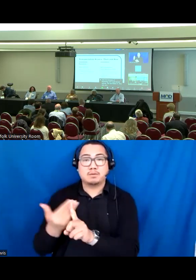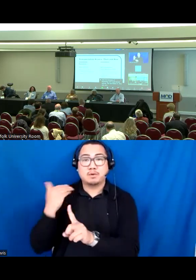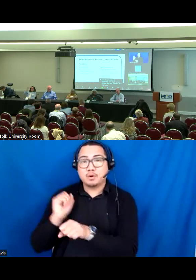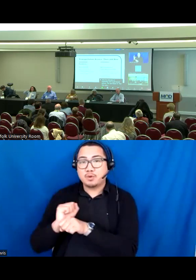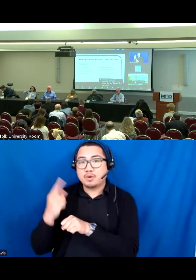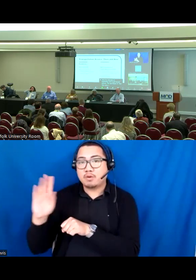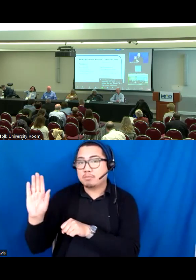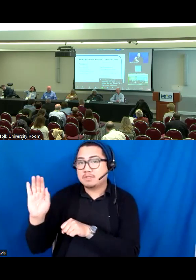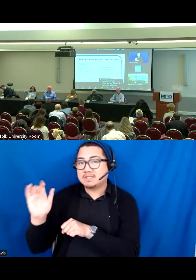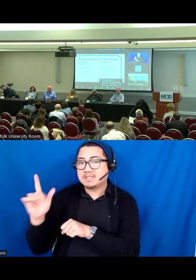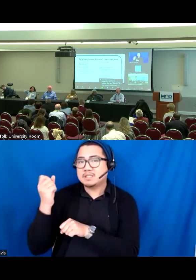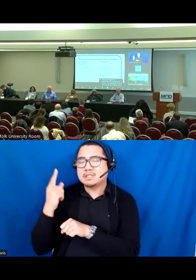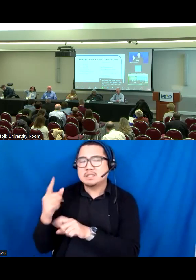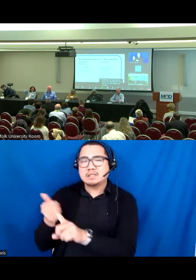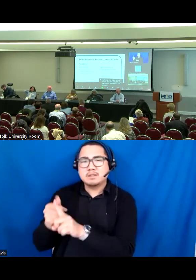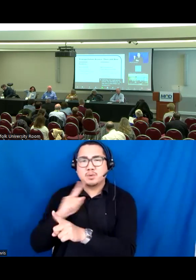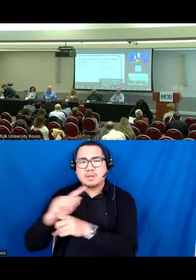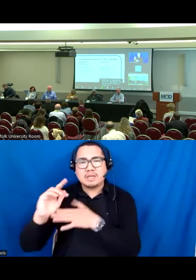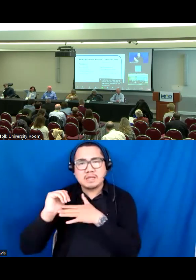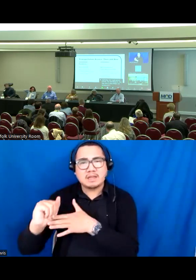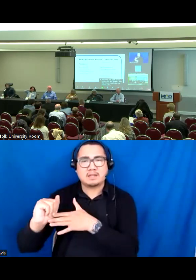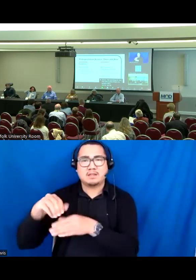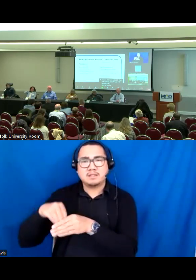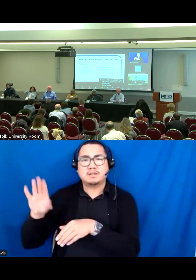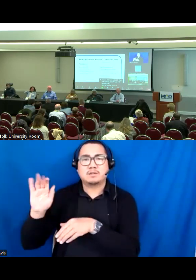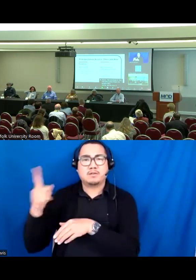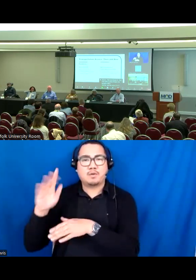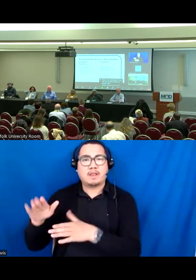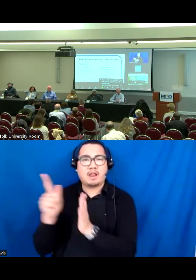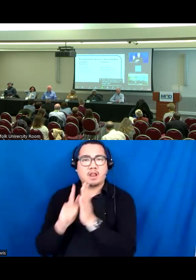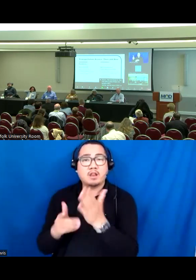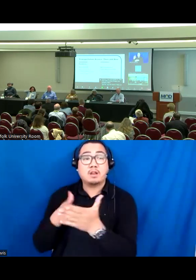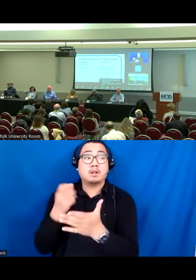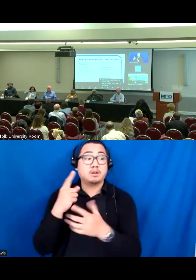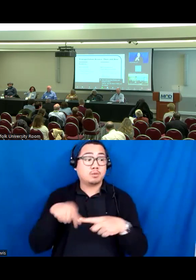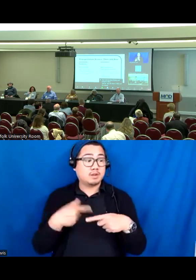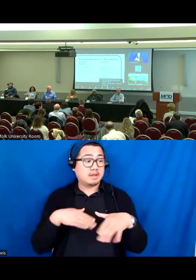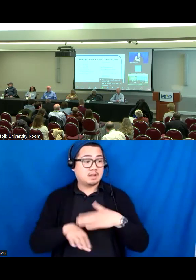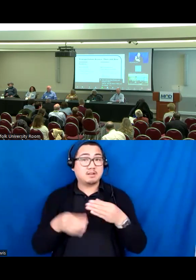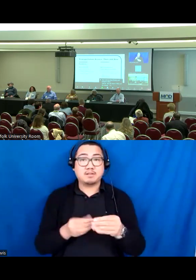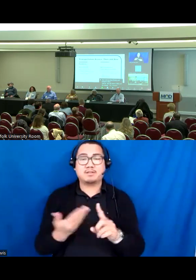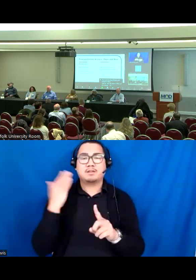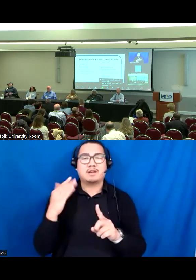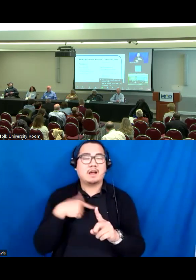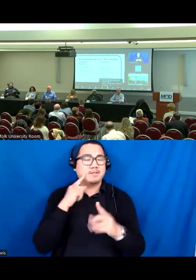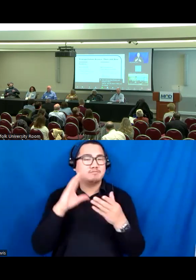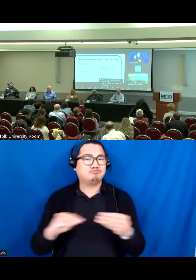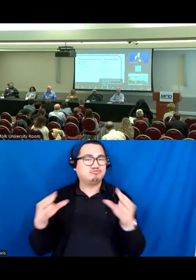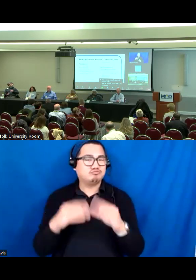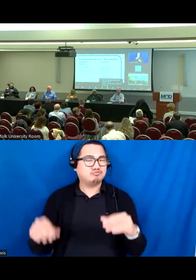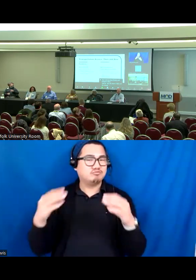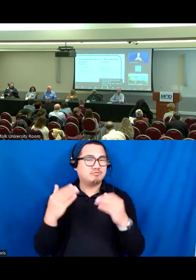the driver for BCIL on this lawsuit. I'll come into the office, and I've told this story a lot. Some of you have heard it,